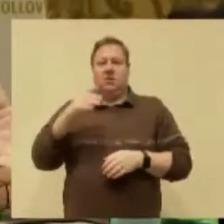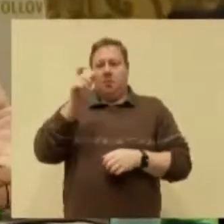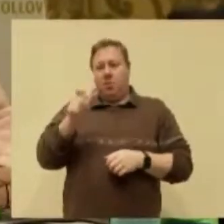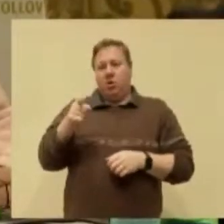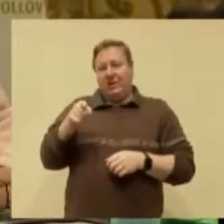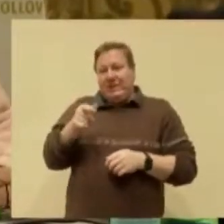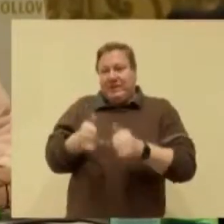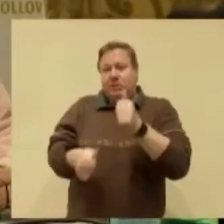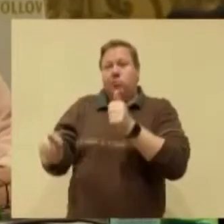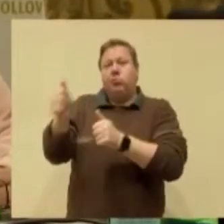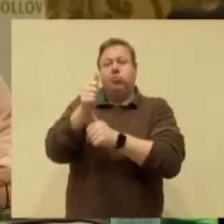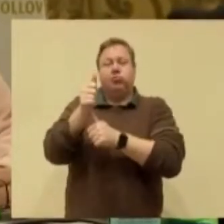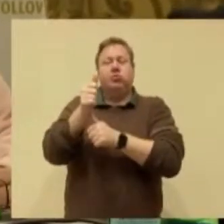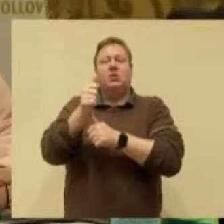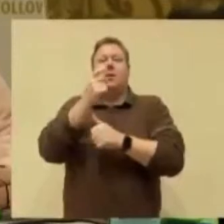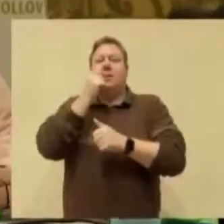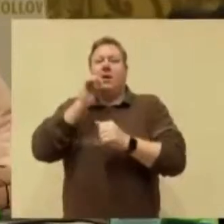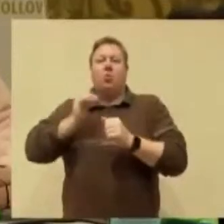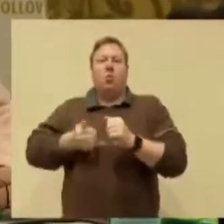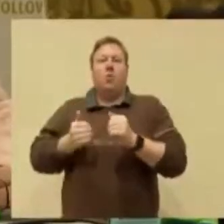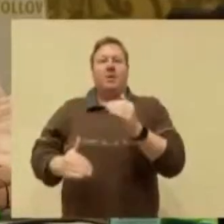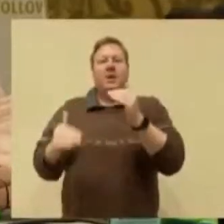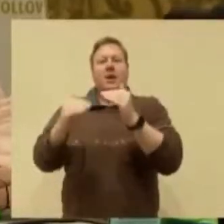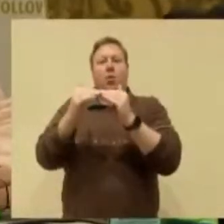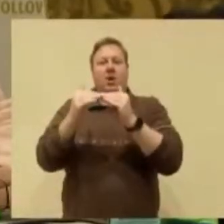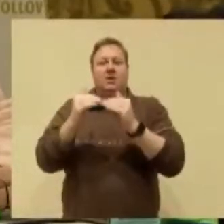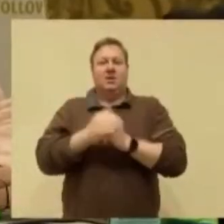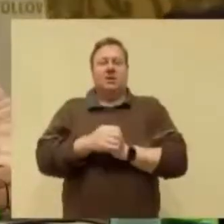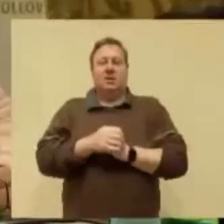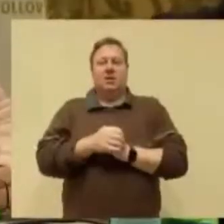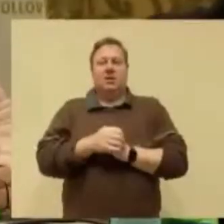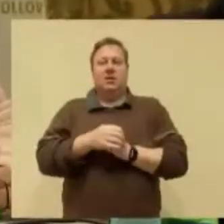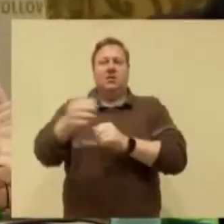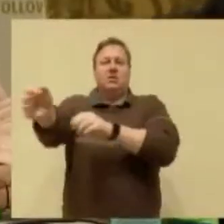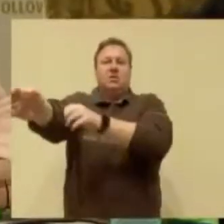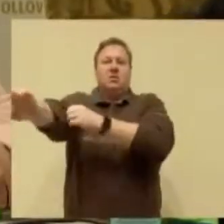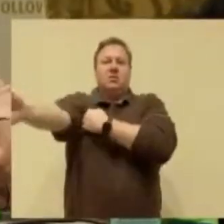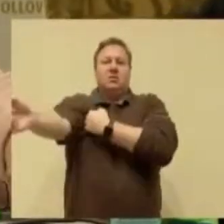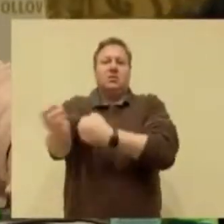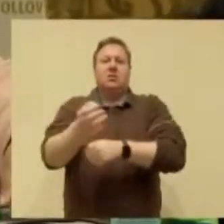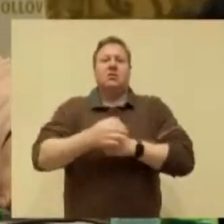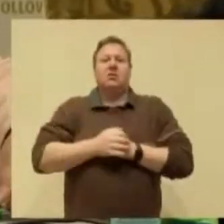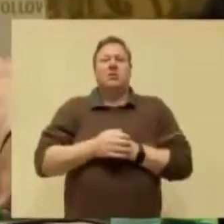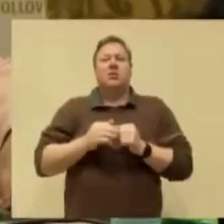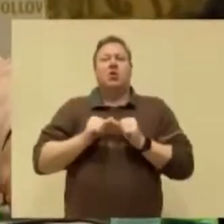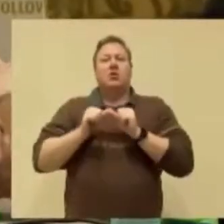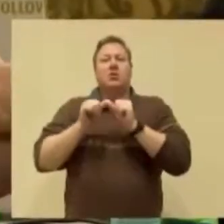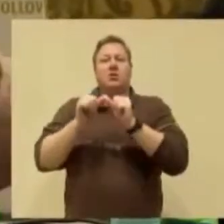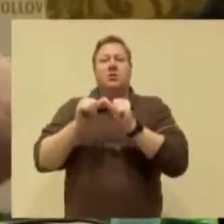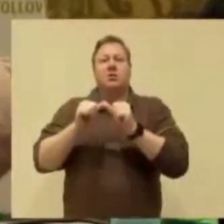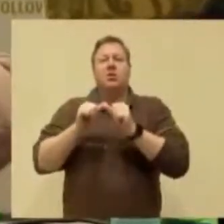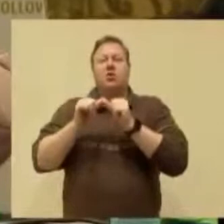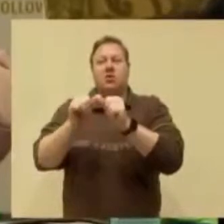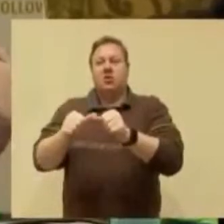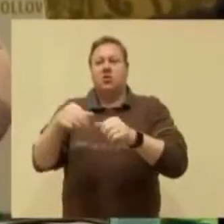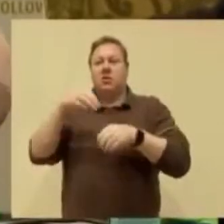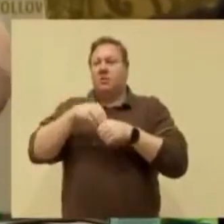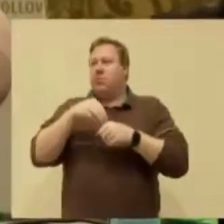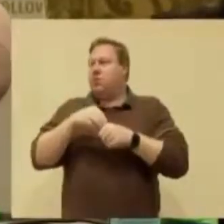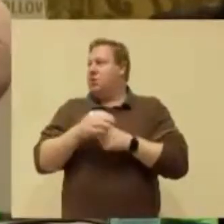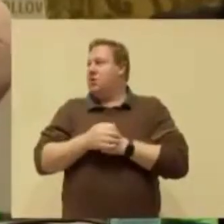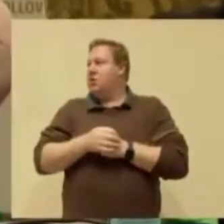of gender equality to continue to make an input and now you must know i can